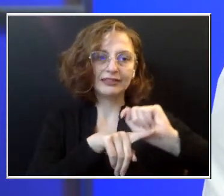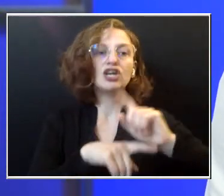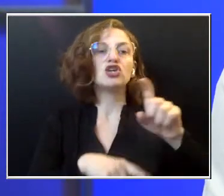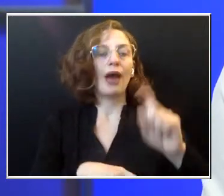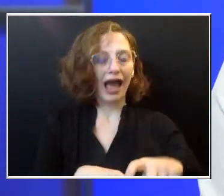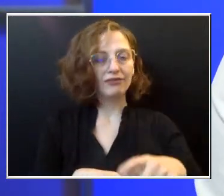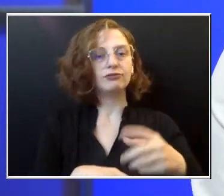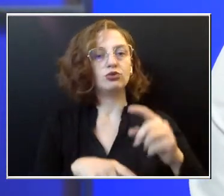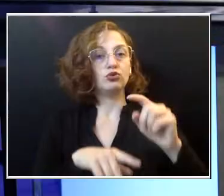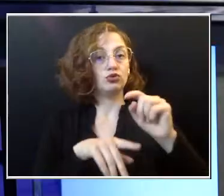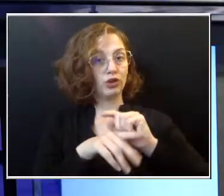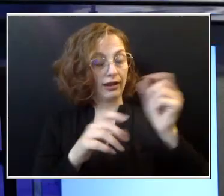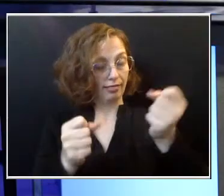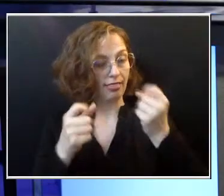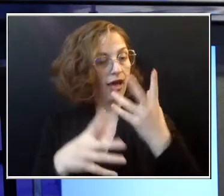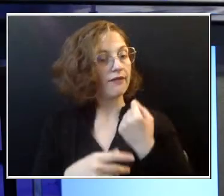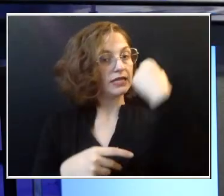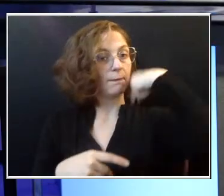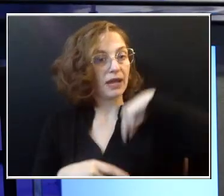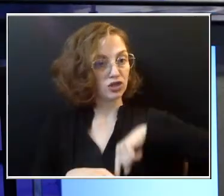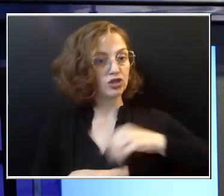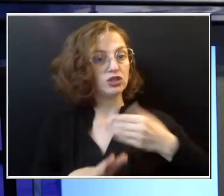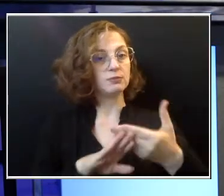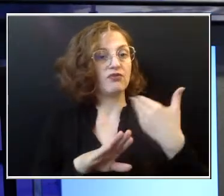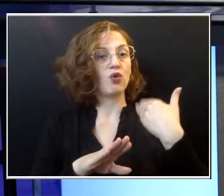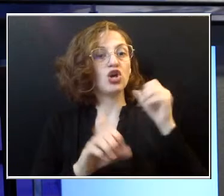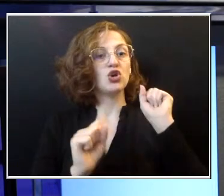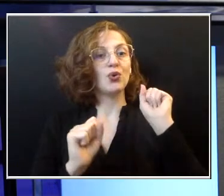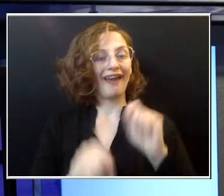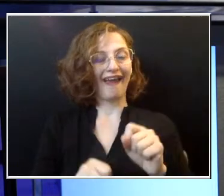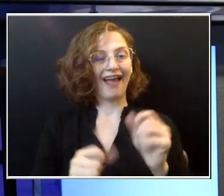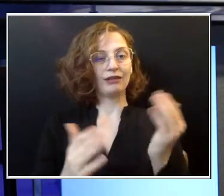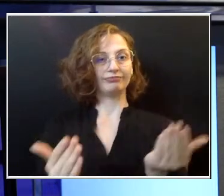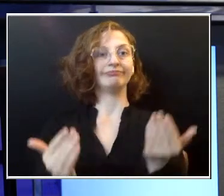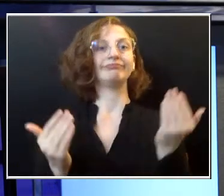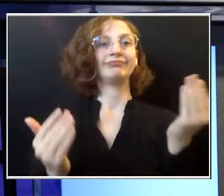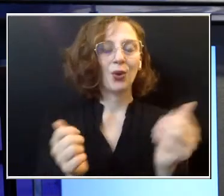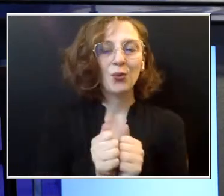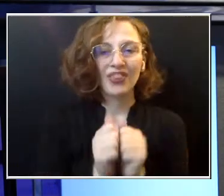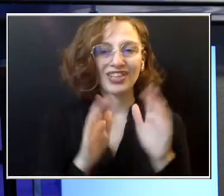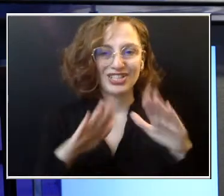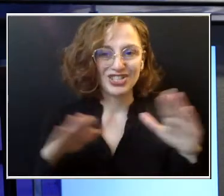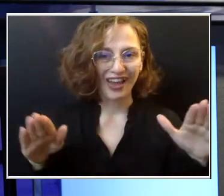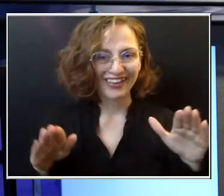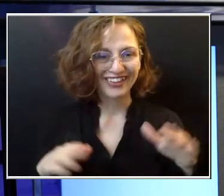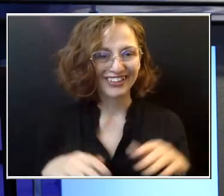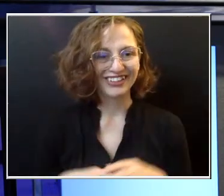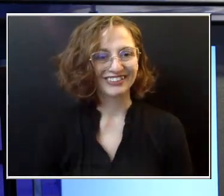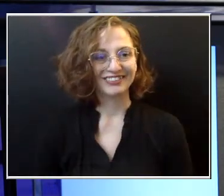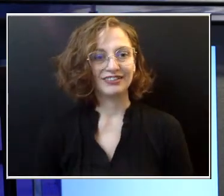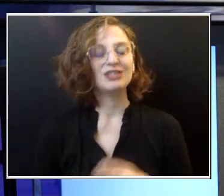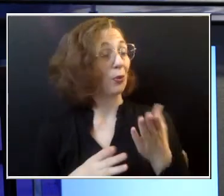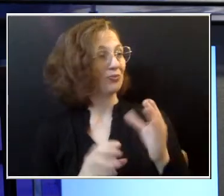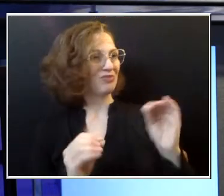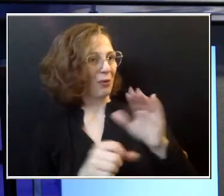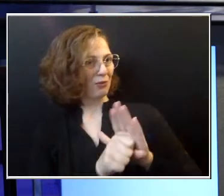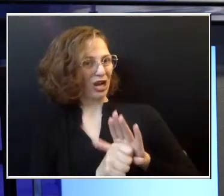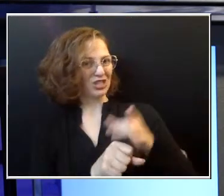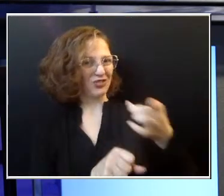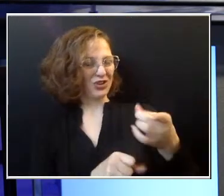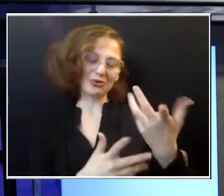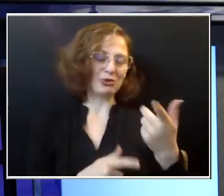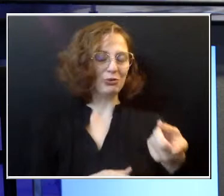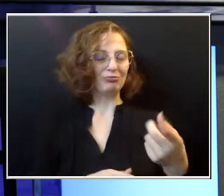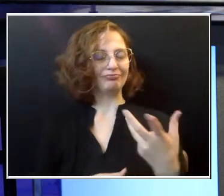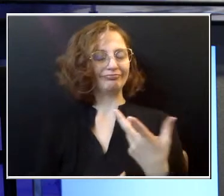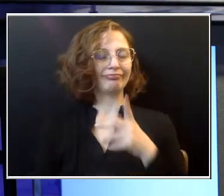here as a professional. Yeah, so no pressure for you, right? You can handle it. Sure, you do this. So, so I asked them about what the recovery was